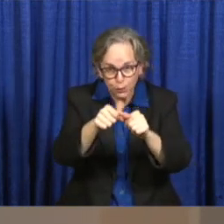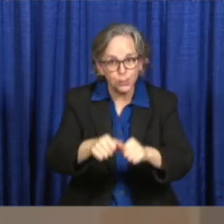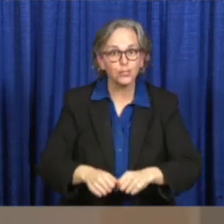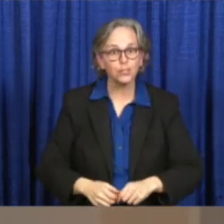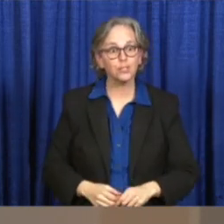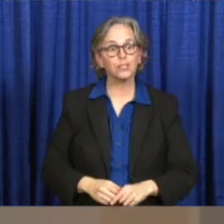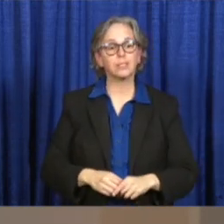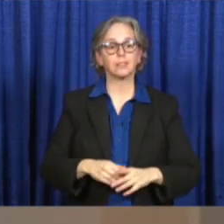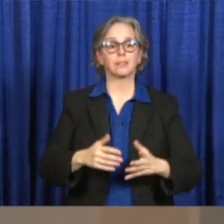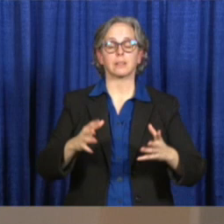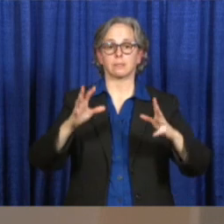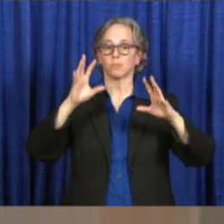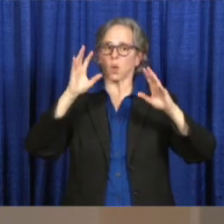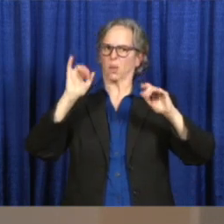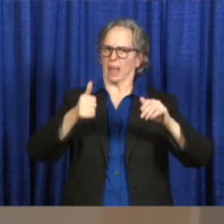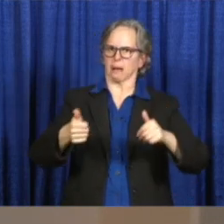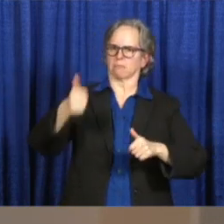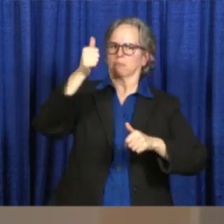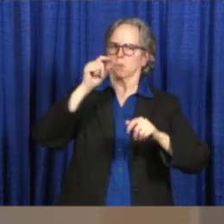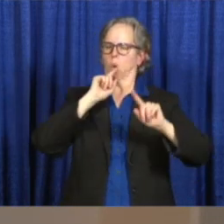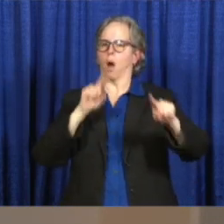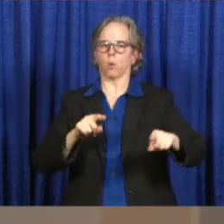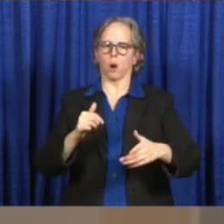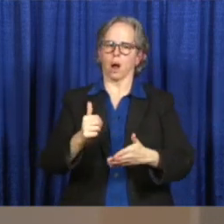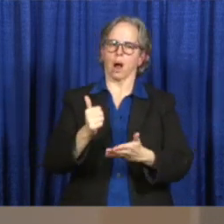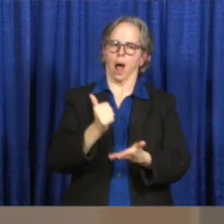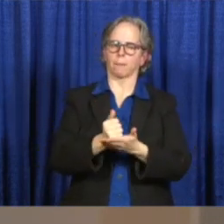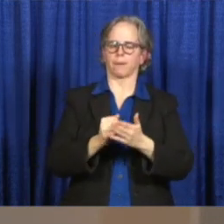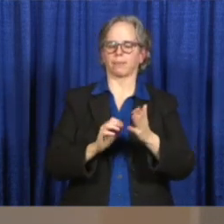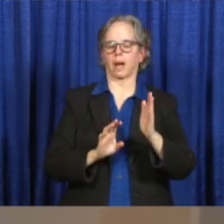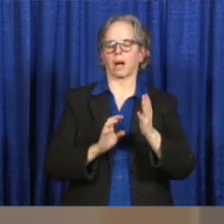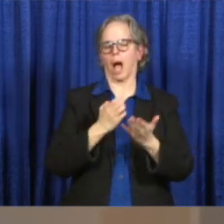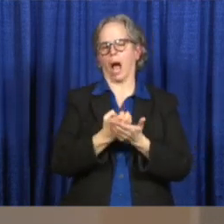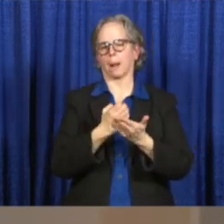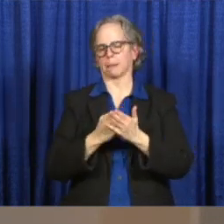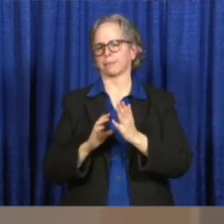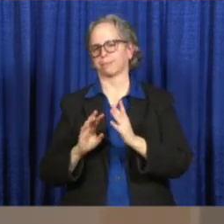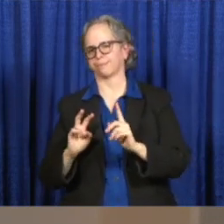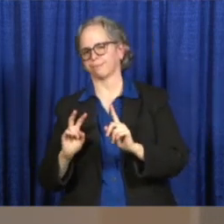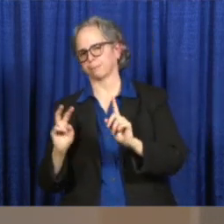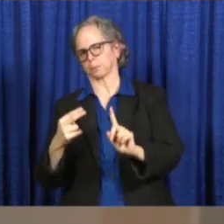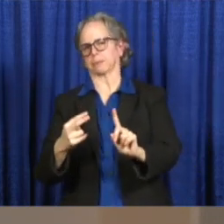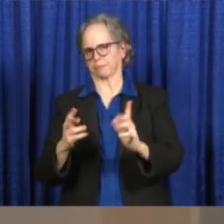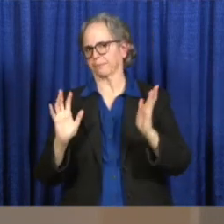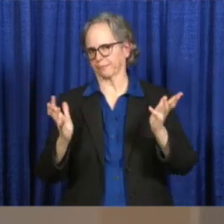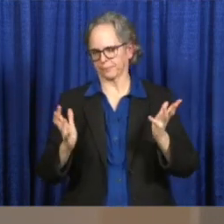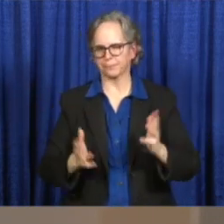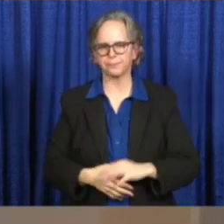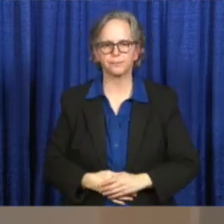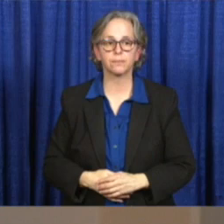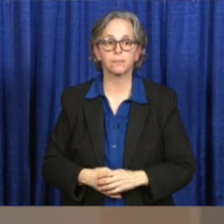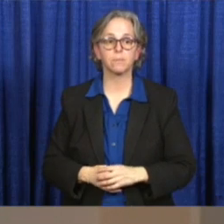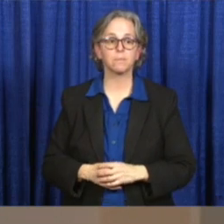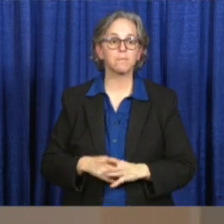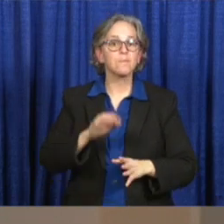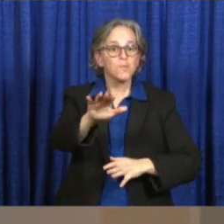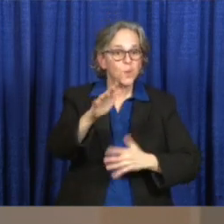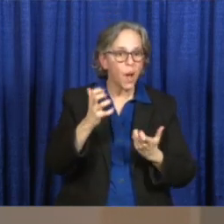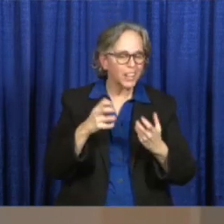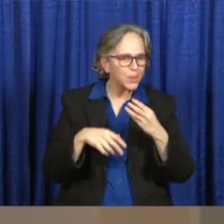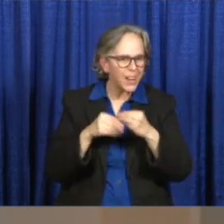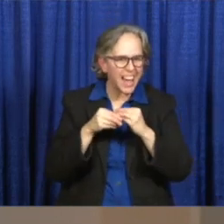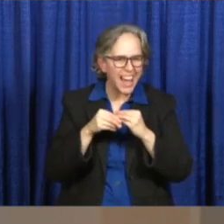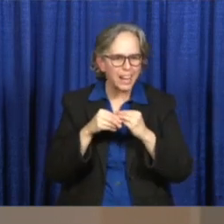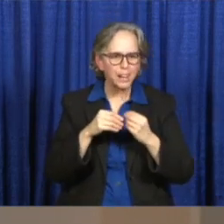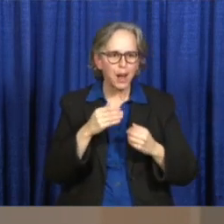economic point of view. Additionally, I would like to add just a great plug. Governor announced it, but